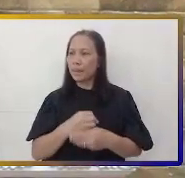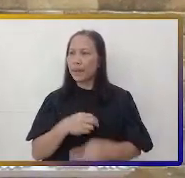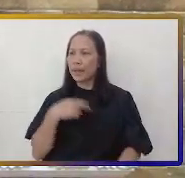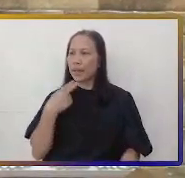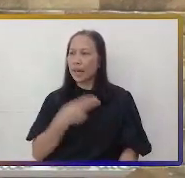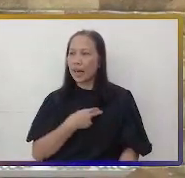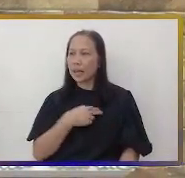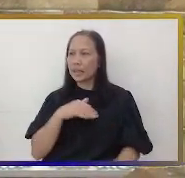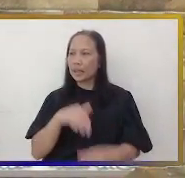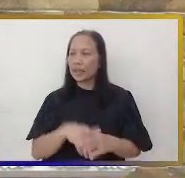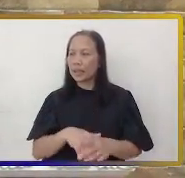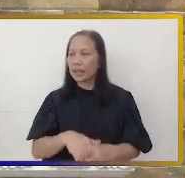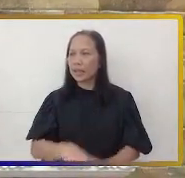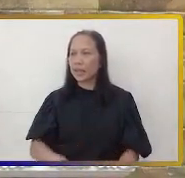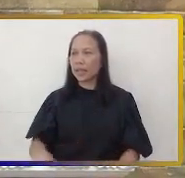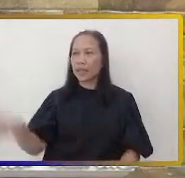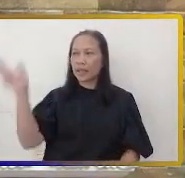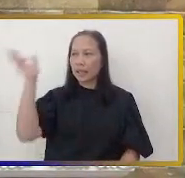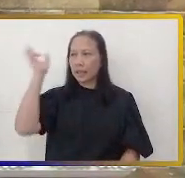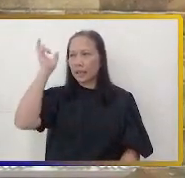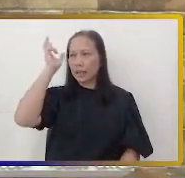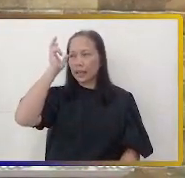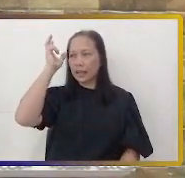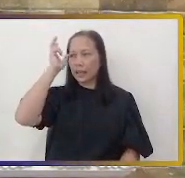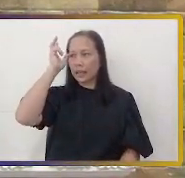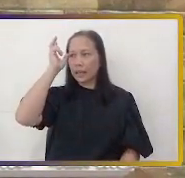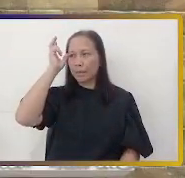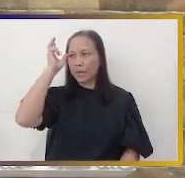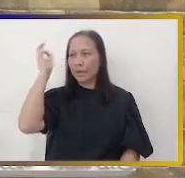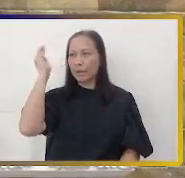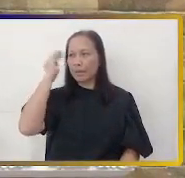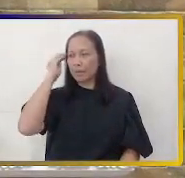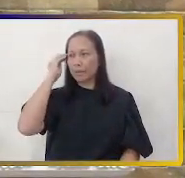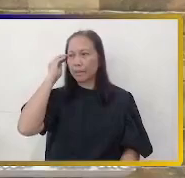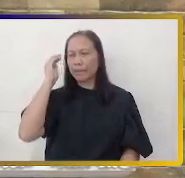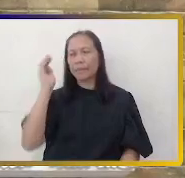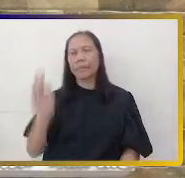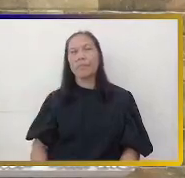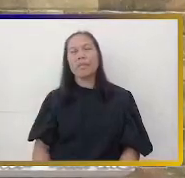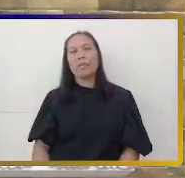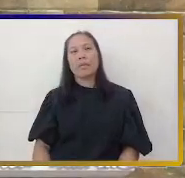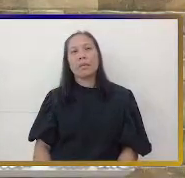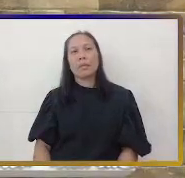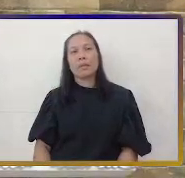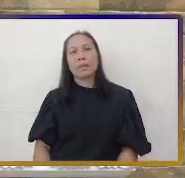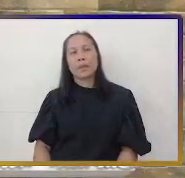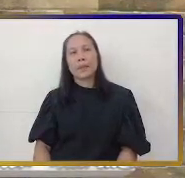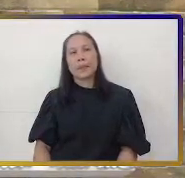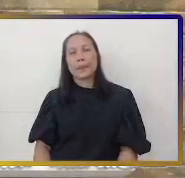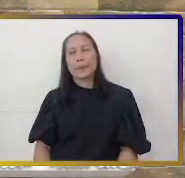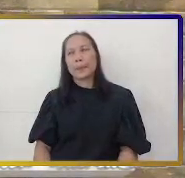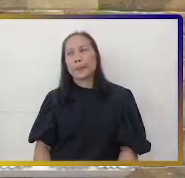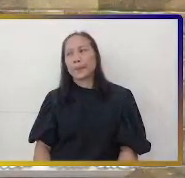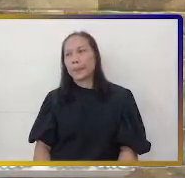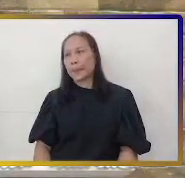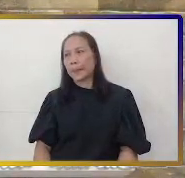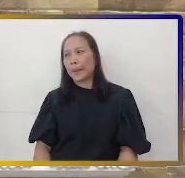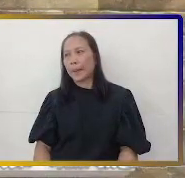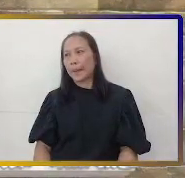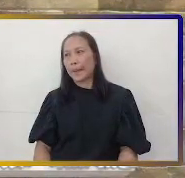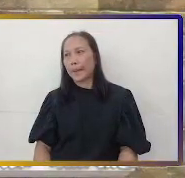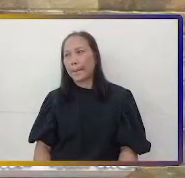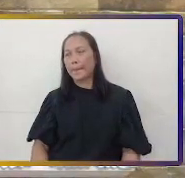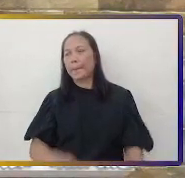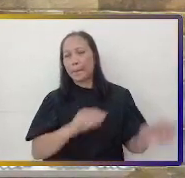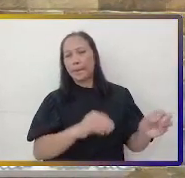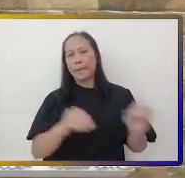simply putting Our Hearts where work where God wanted it to be ulitin ko yan mga kapatid